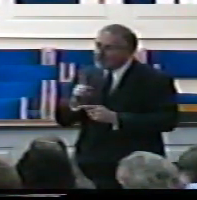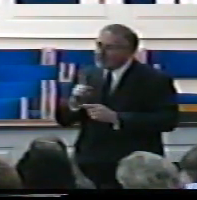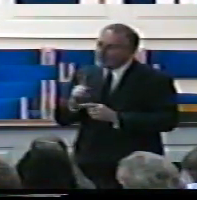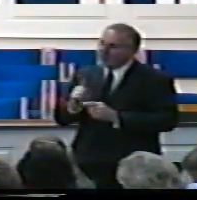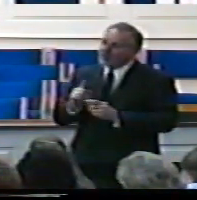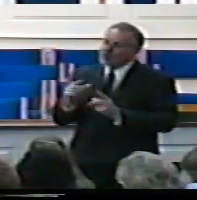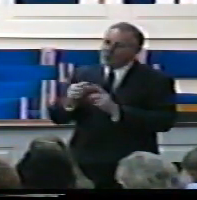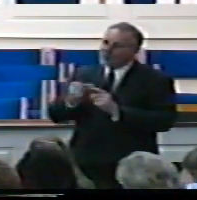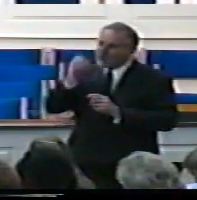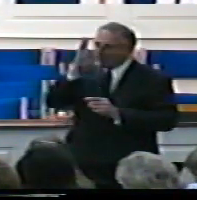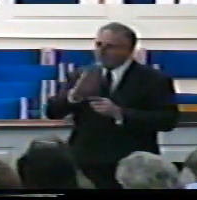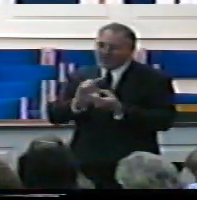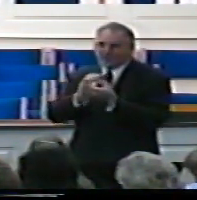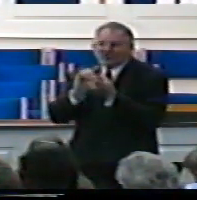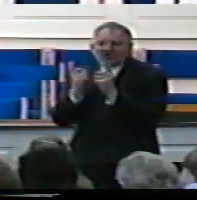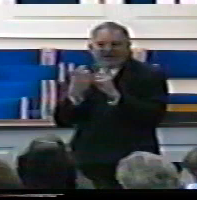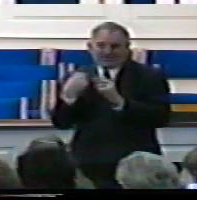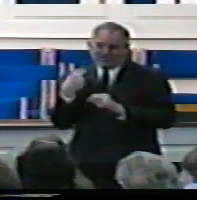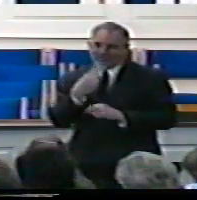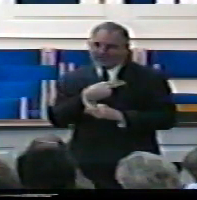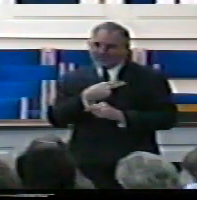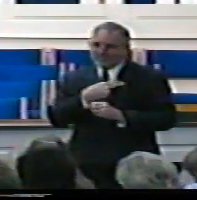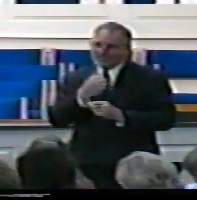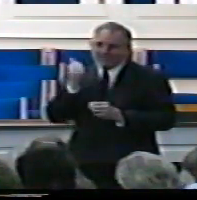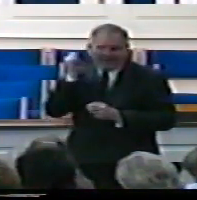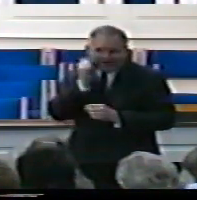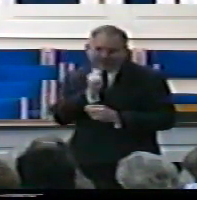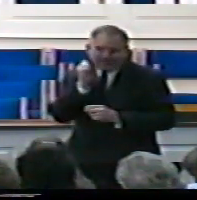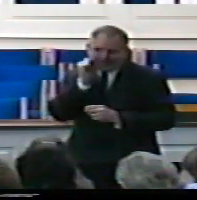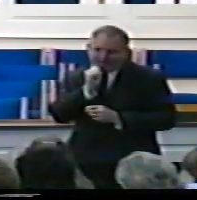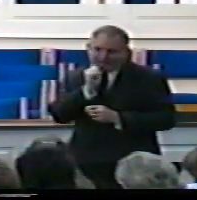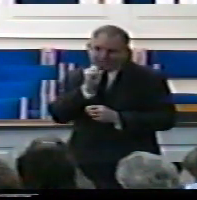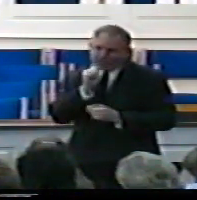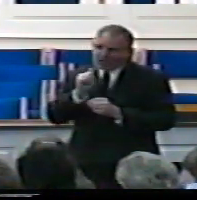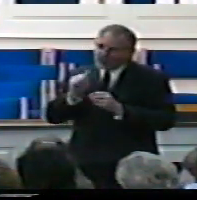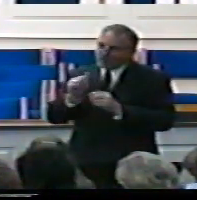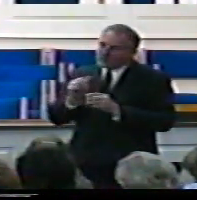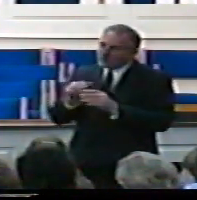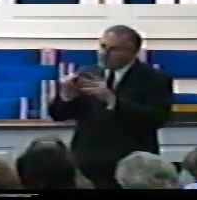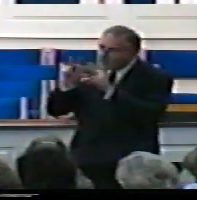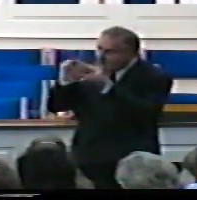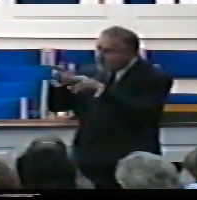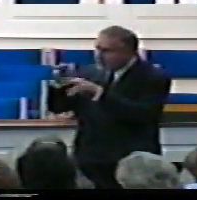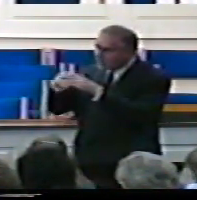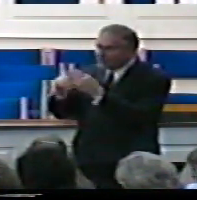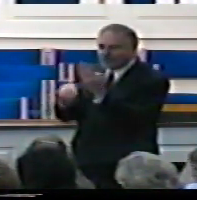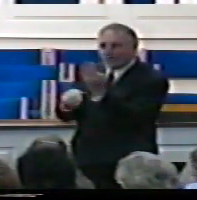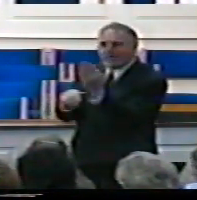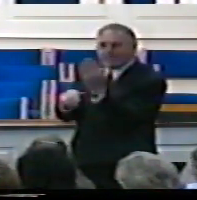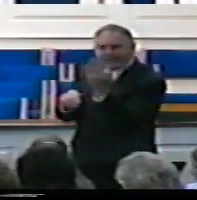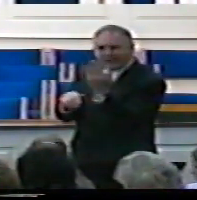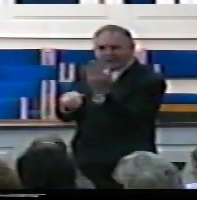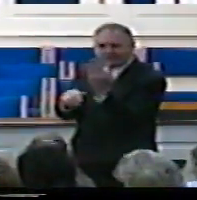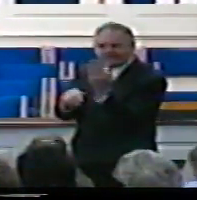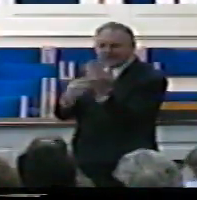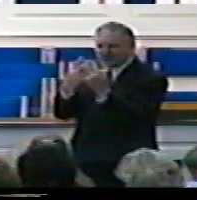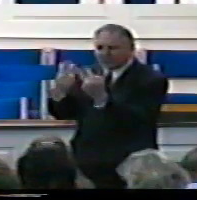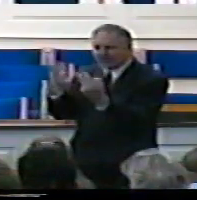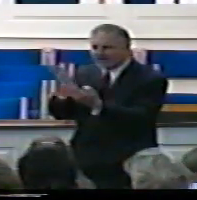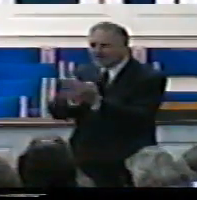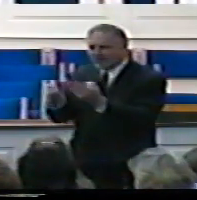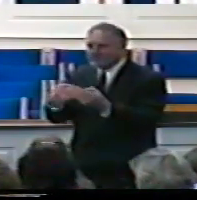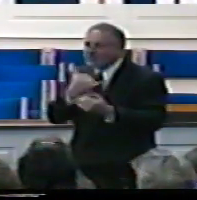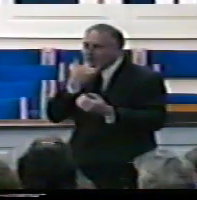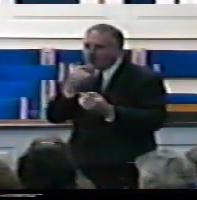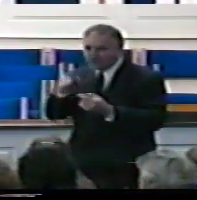in the word of God. You look in a mirror at your house. The Bible's called a mirror. You see things are wrong. You change them. And when you take a daily look in this word of God, your word is